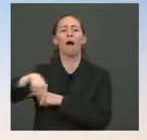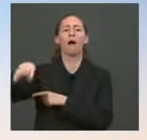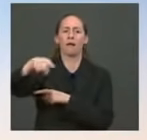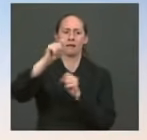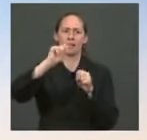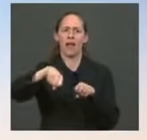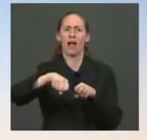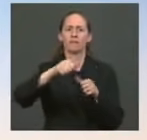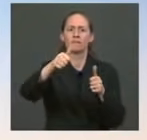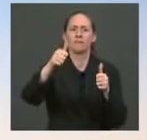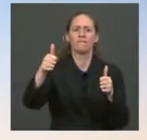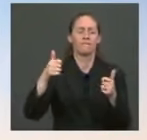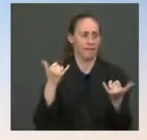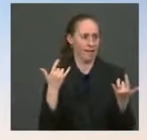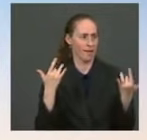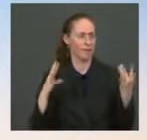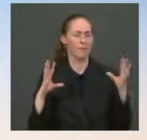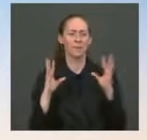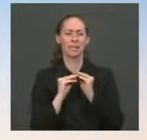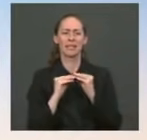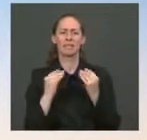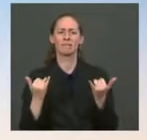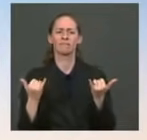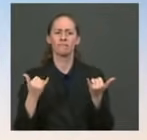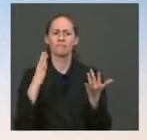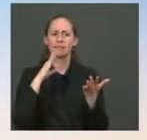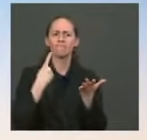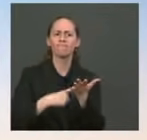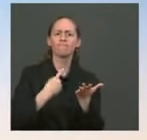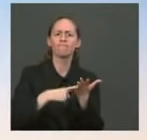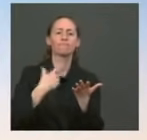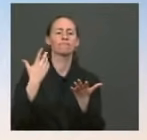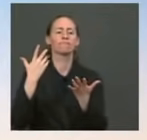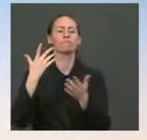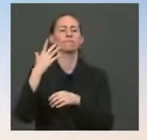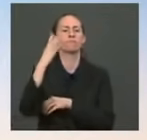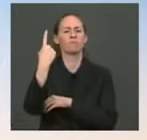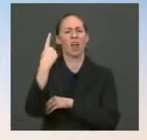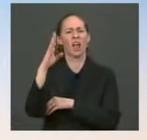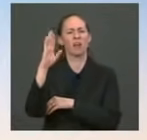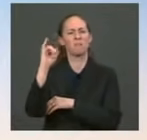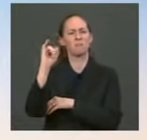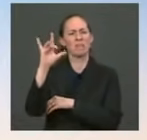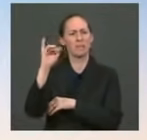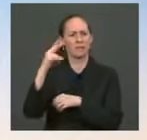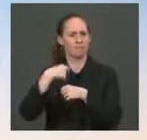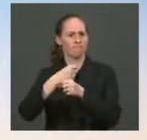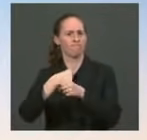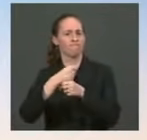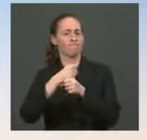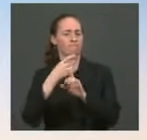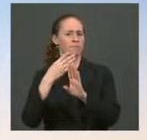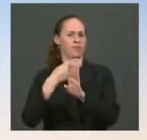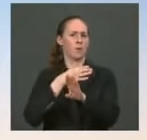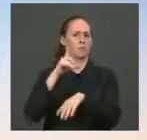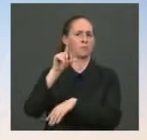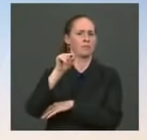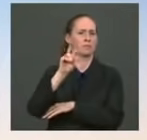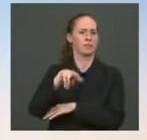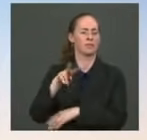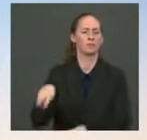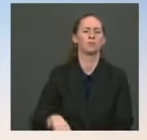meeting as we speak, is on track to produce at least 1 billion vaccine doses by the end of 2022. We're also working to boost